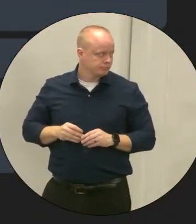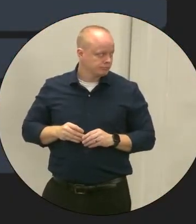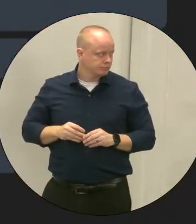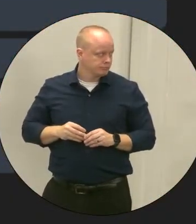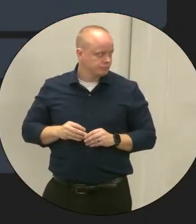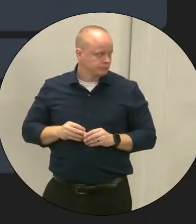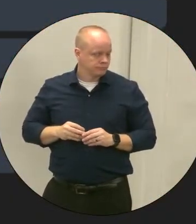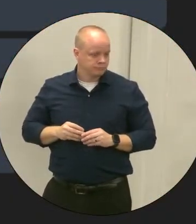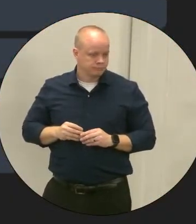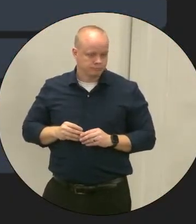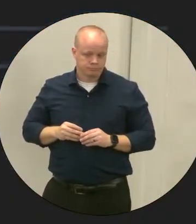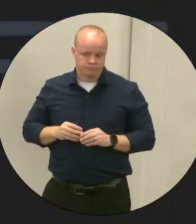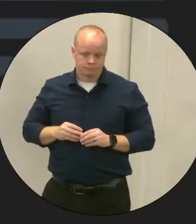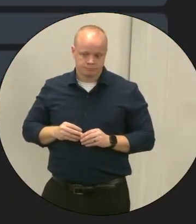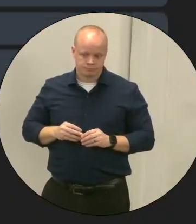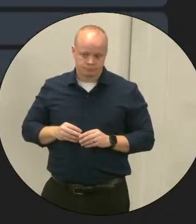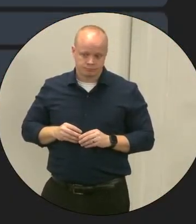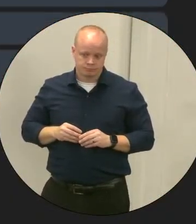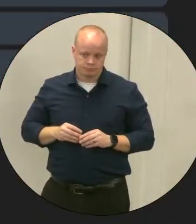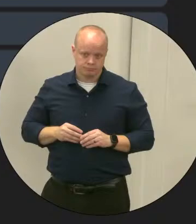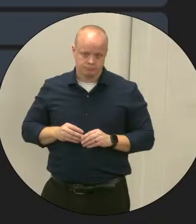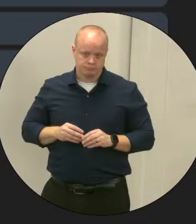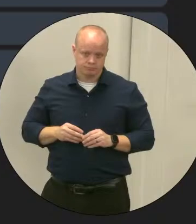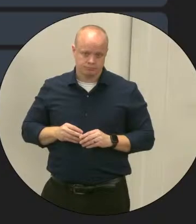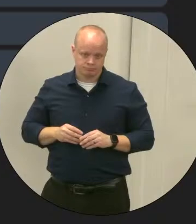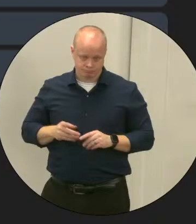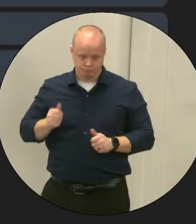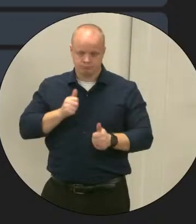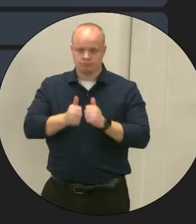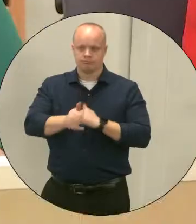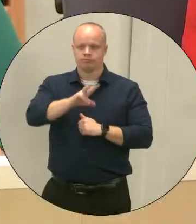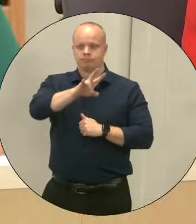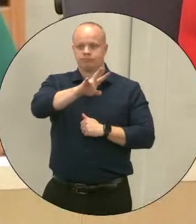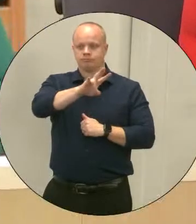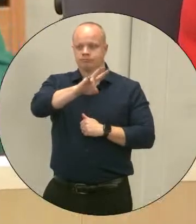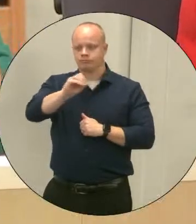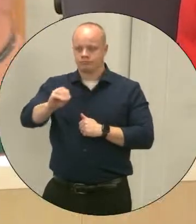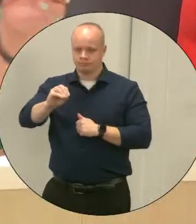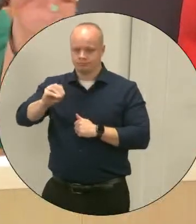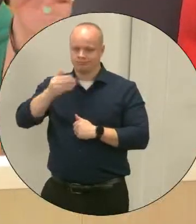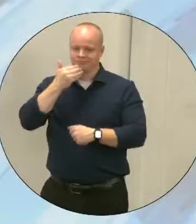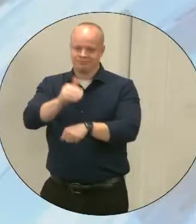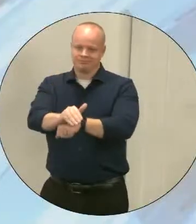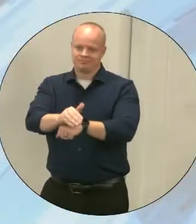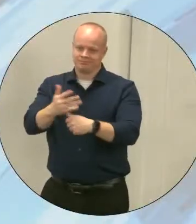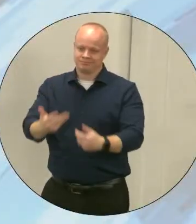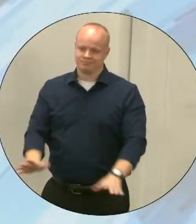That passes 7-0. Good evening.